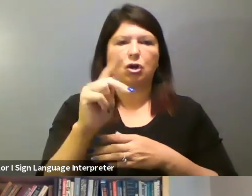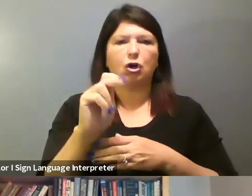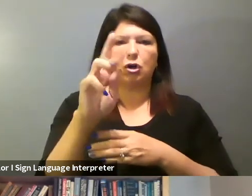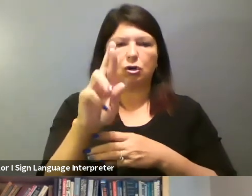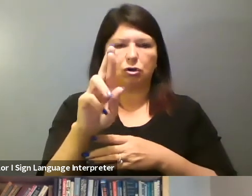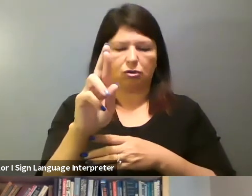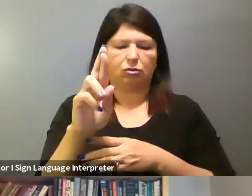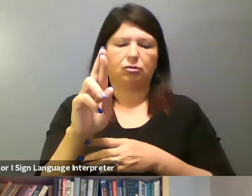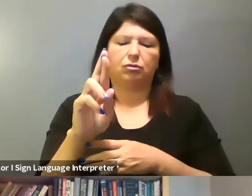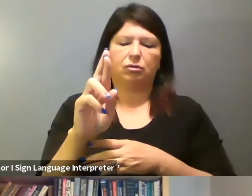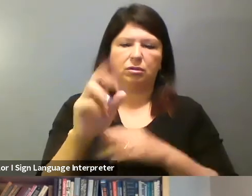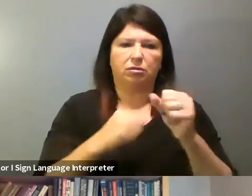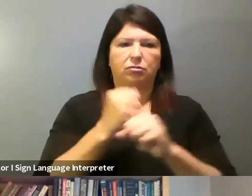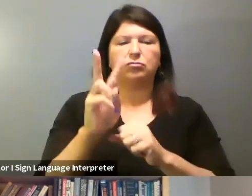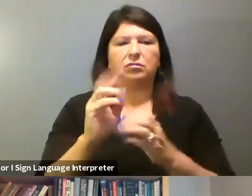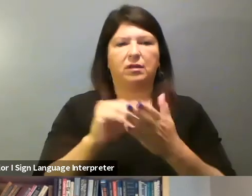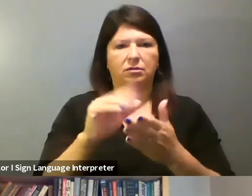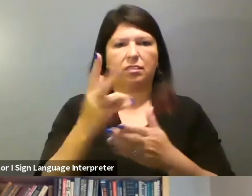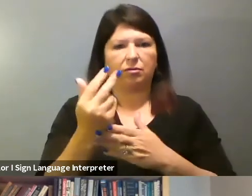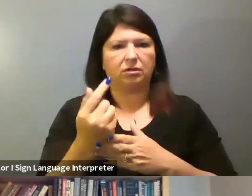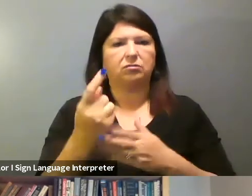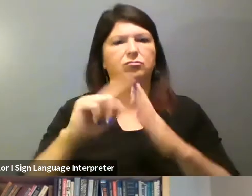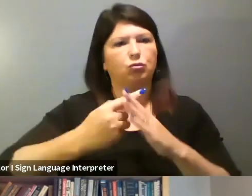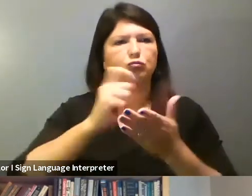end of 2013. And then